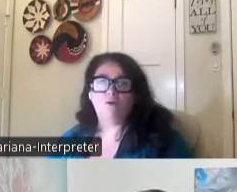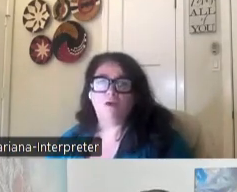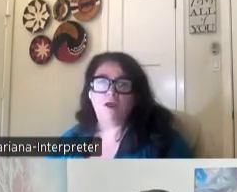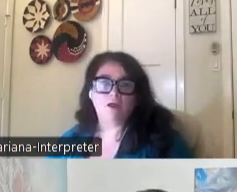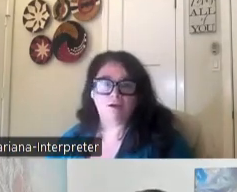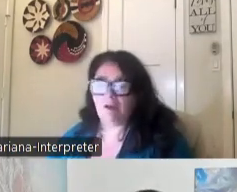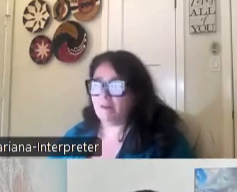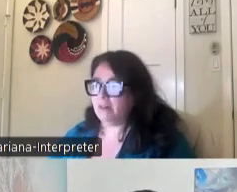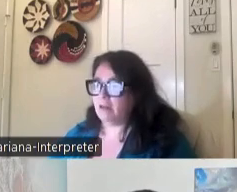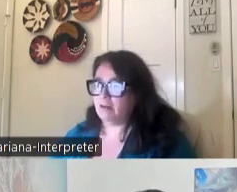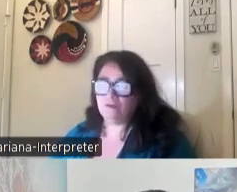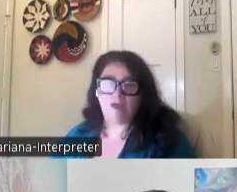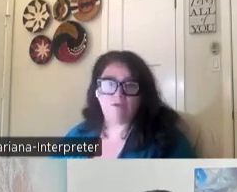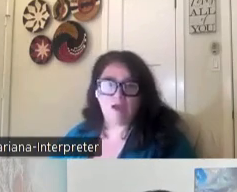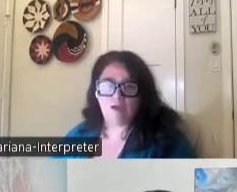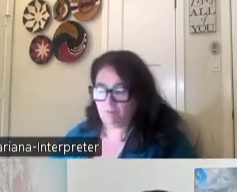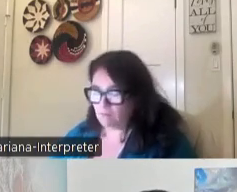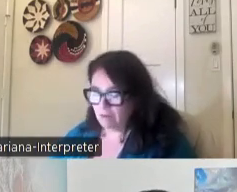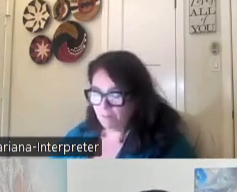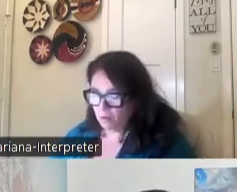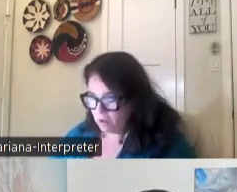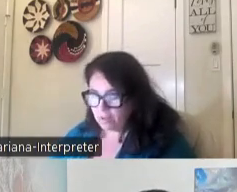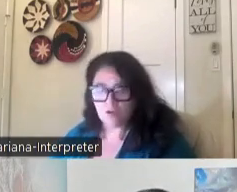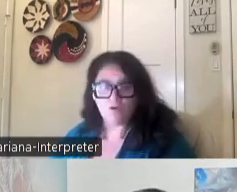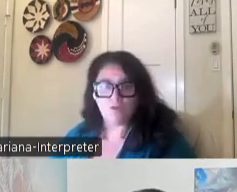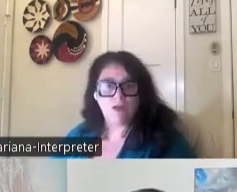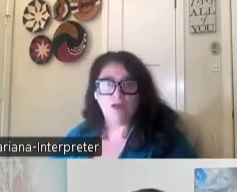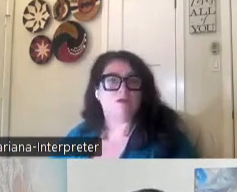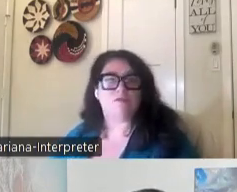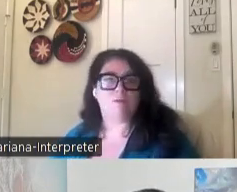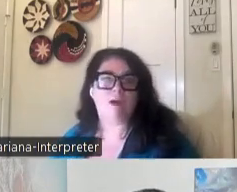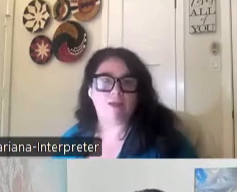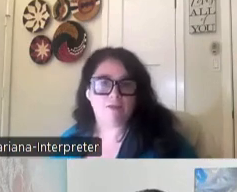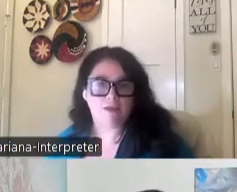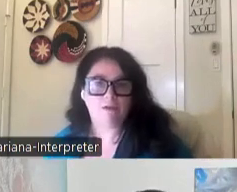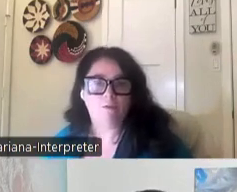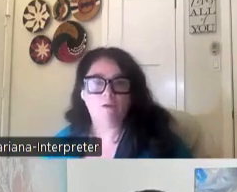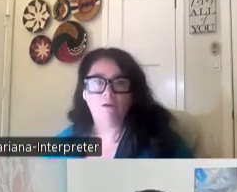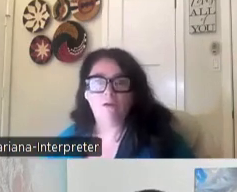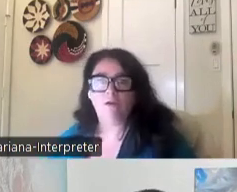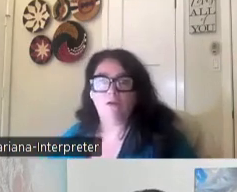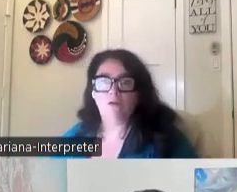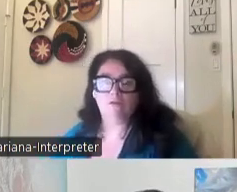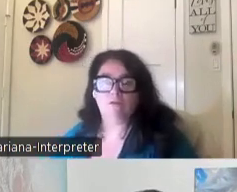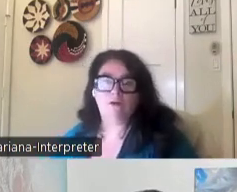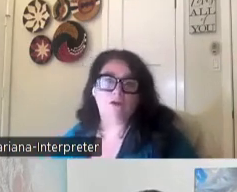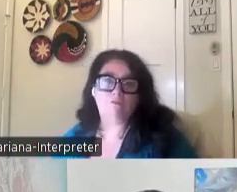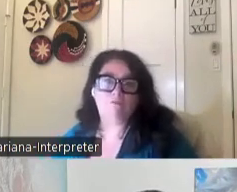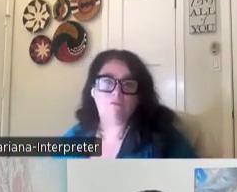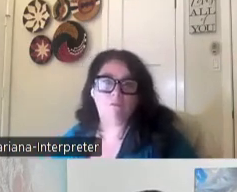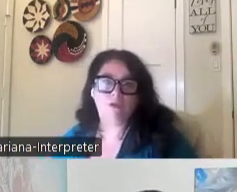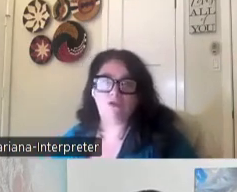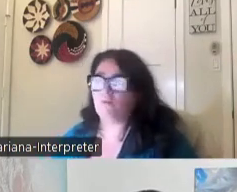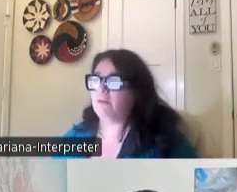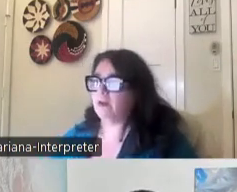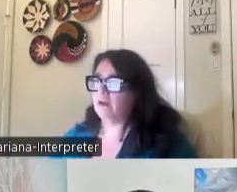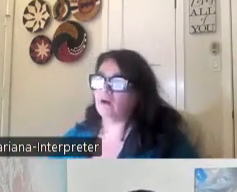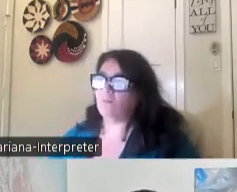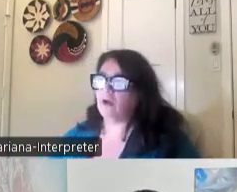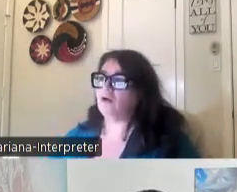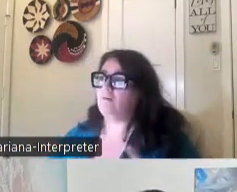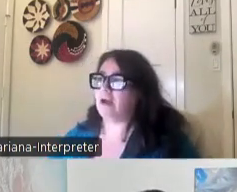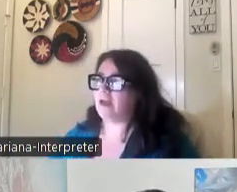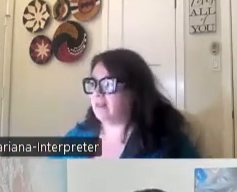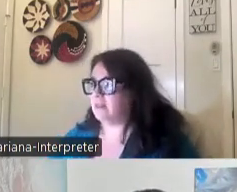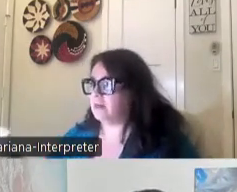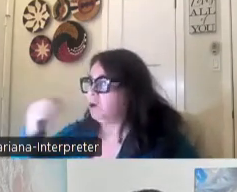the same sponge. It has no special or magical properties. It just gets larger as temperatures rise. And it gets larger